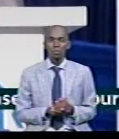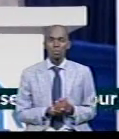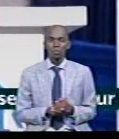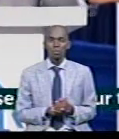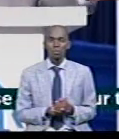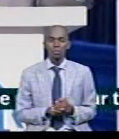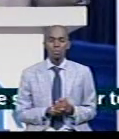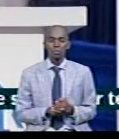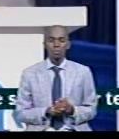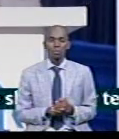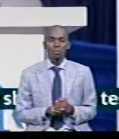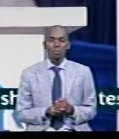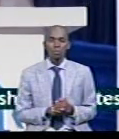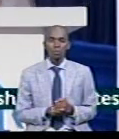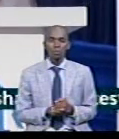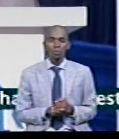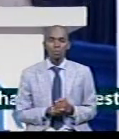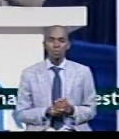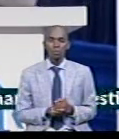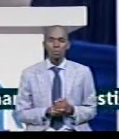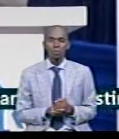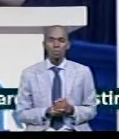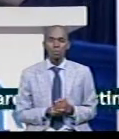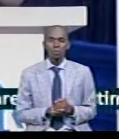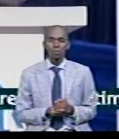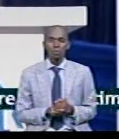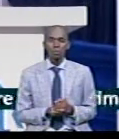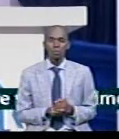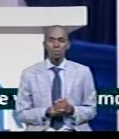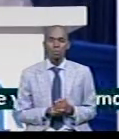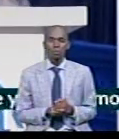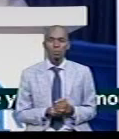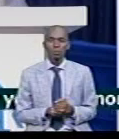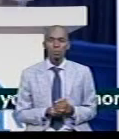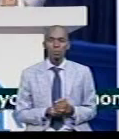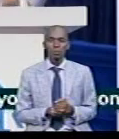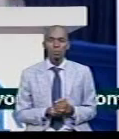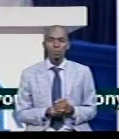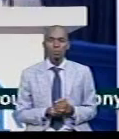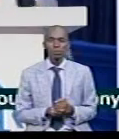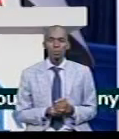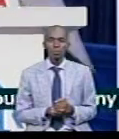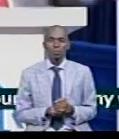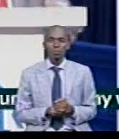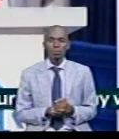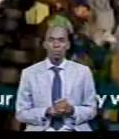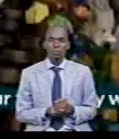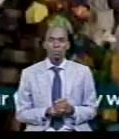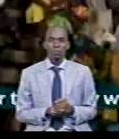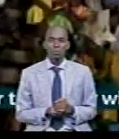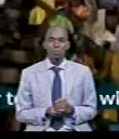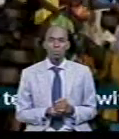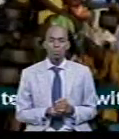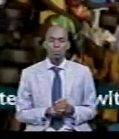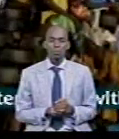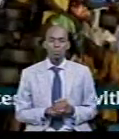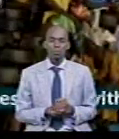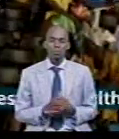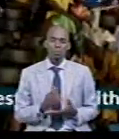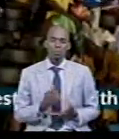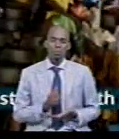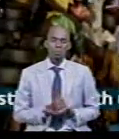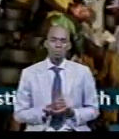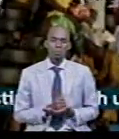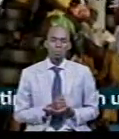yare no ekọ kasana ebetu okunimi no ntimi kasano ene wo be ma adansi. Amen. Keep